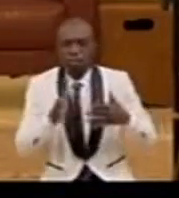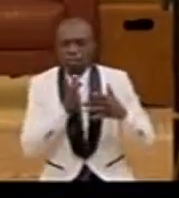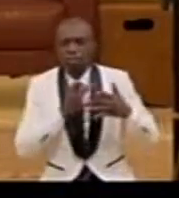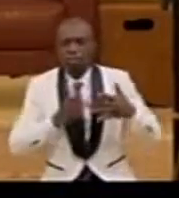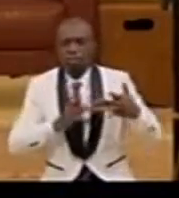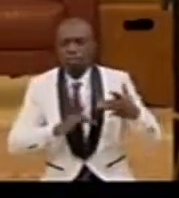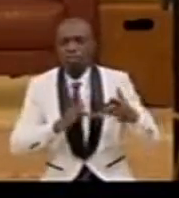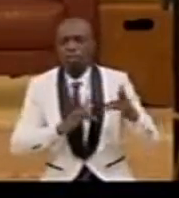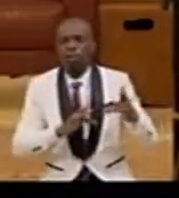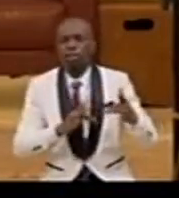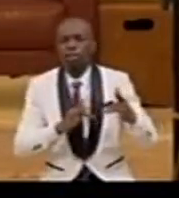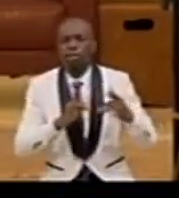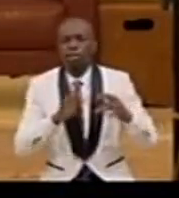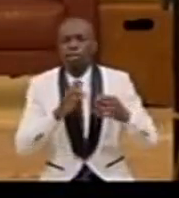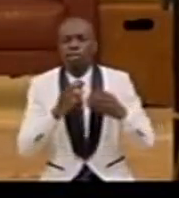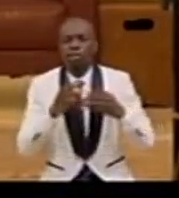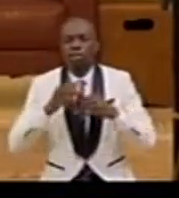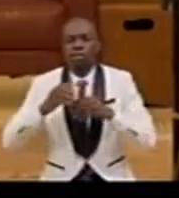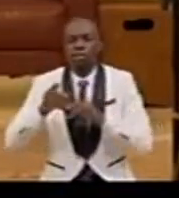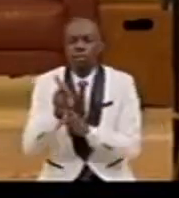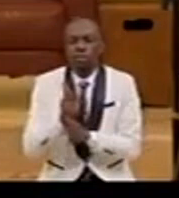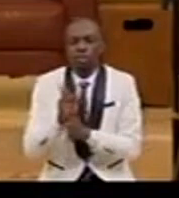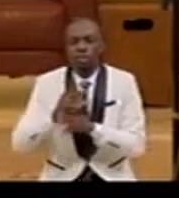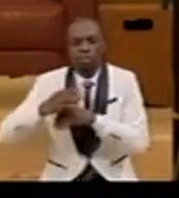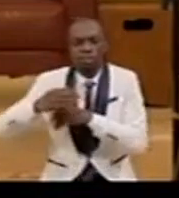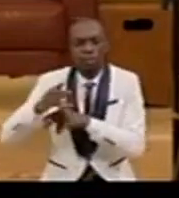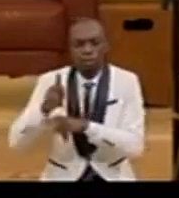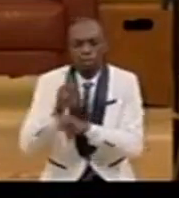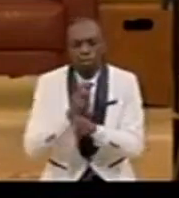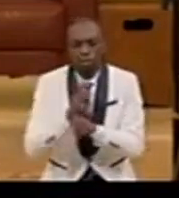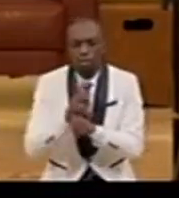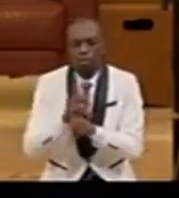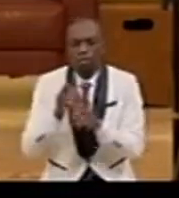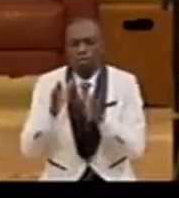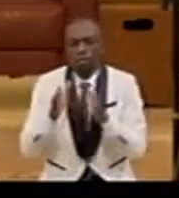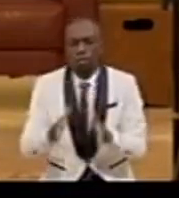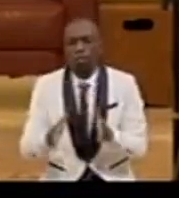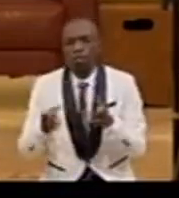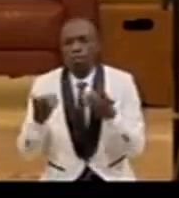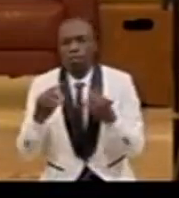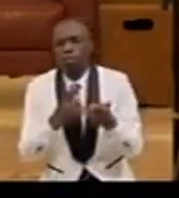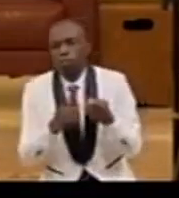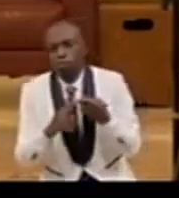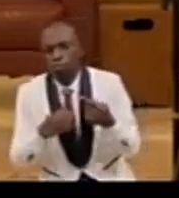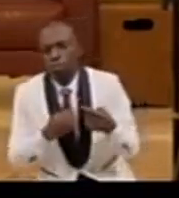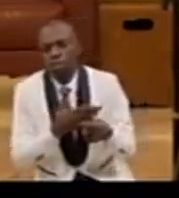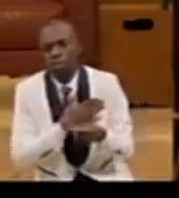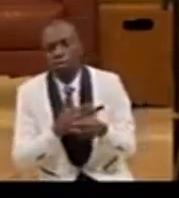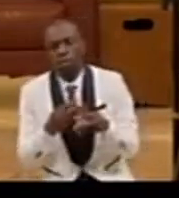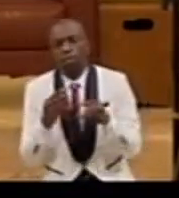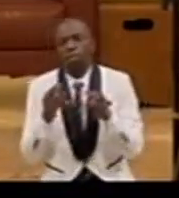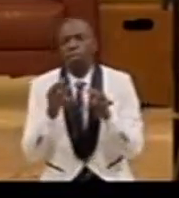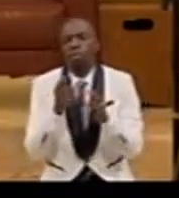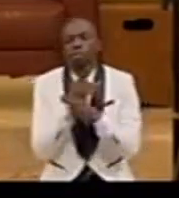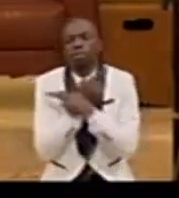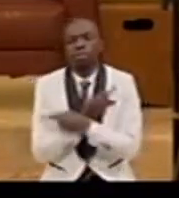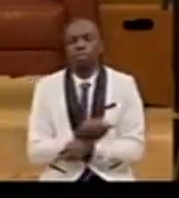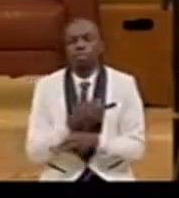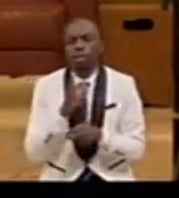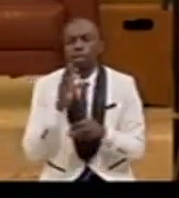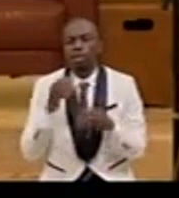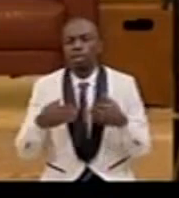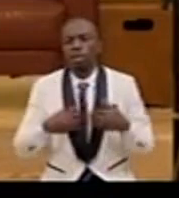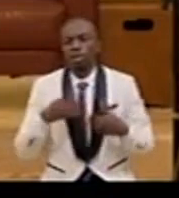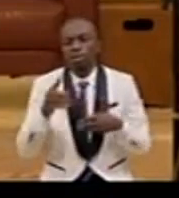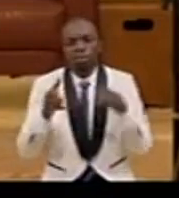and rest. Have you cares of business, cares of pressing debt, cares